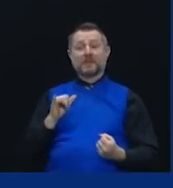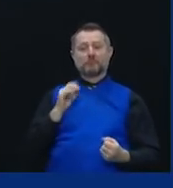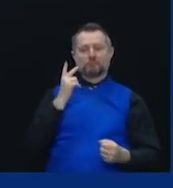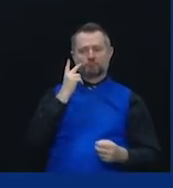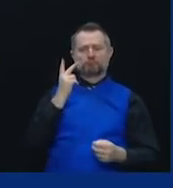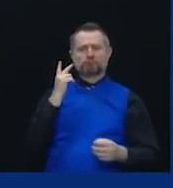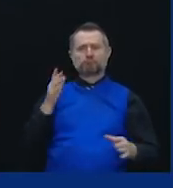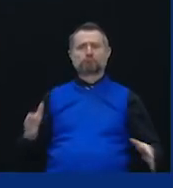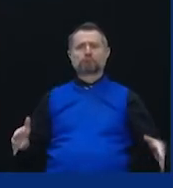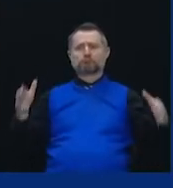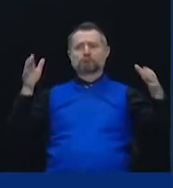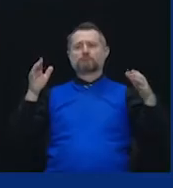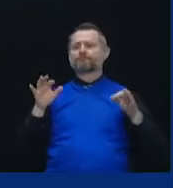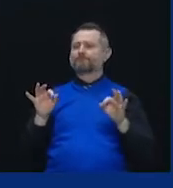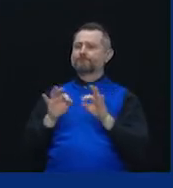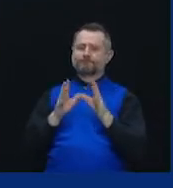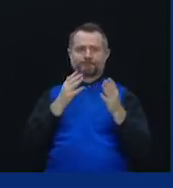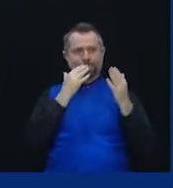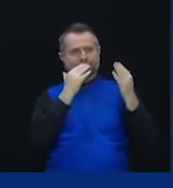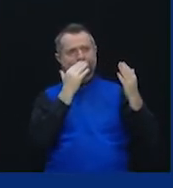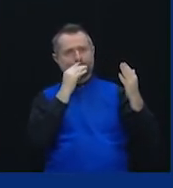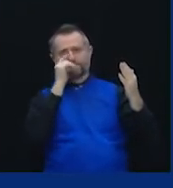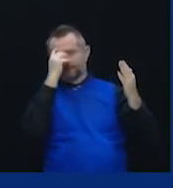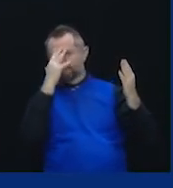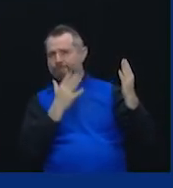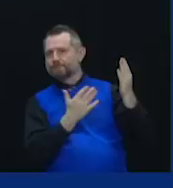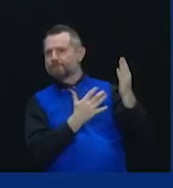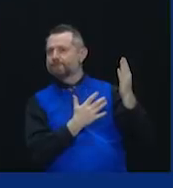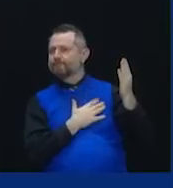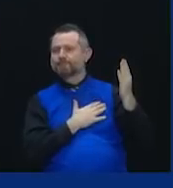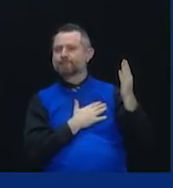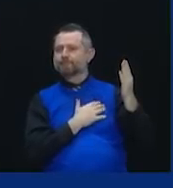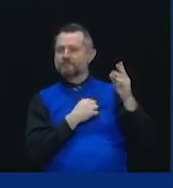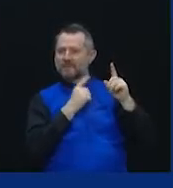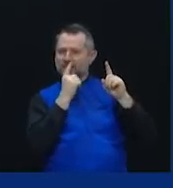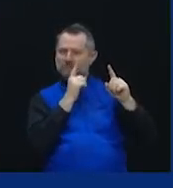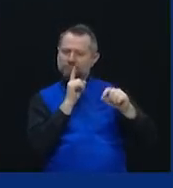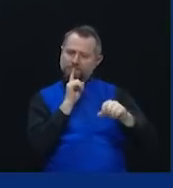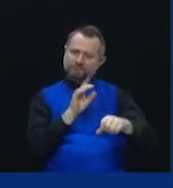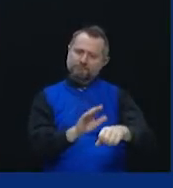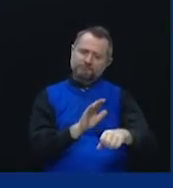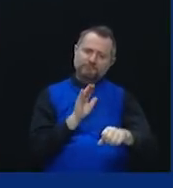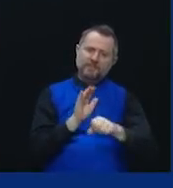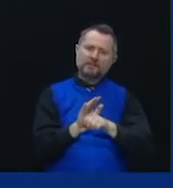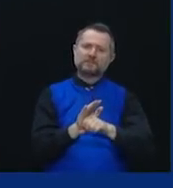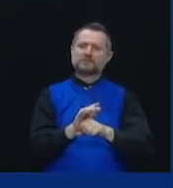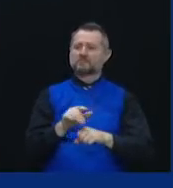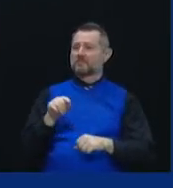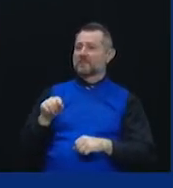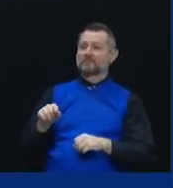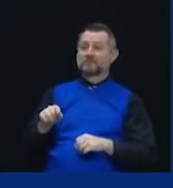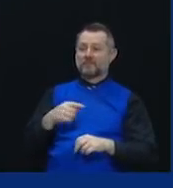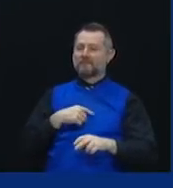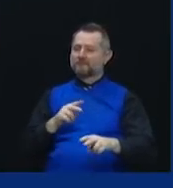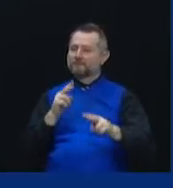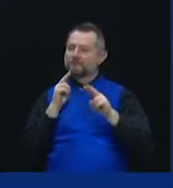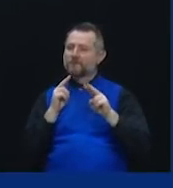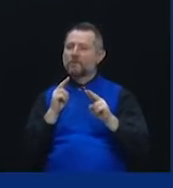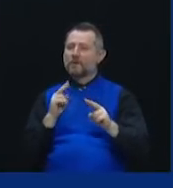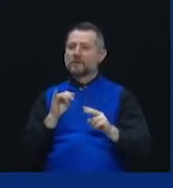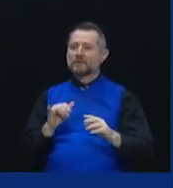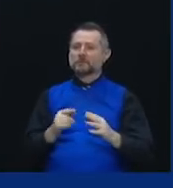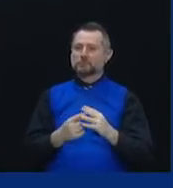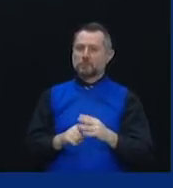Governor, again, I thank you very much for your dedication and your commitment to this endeavor, and we look forward to getting on this and working